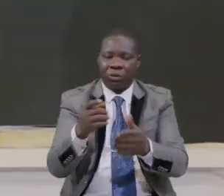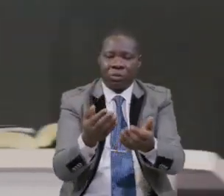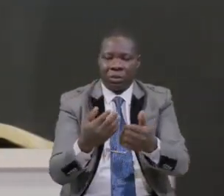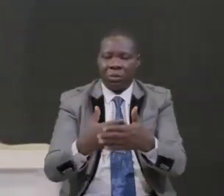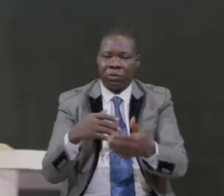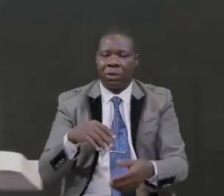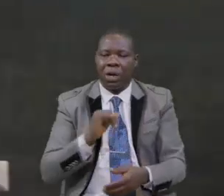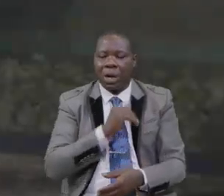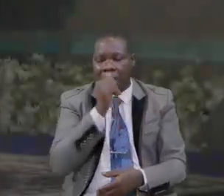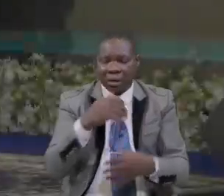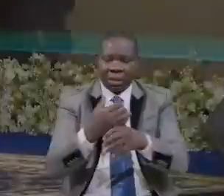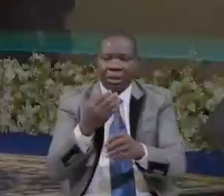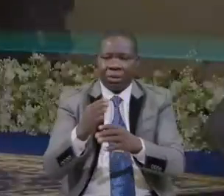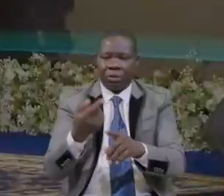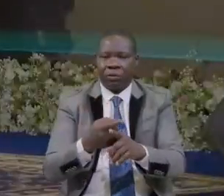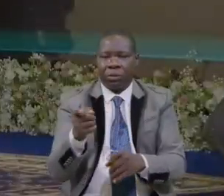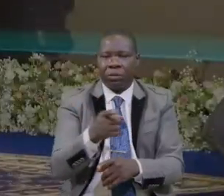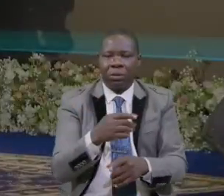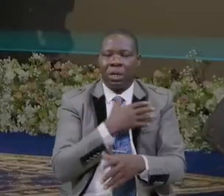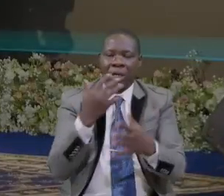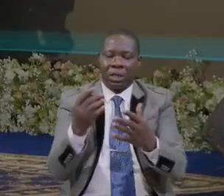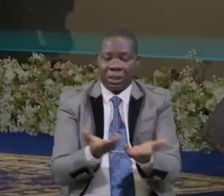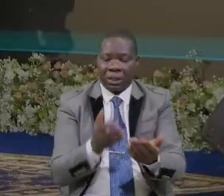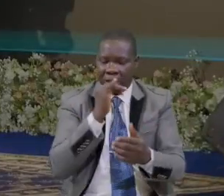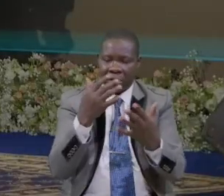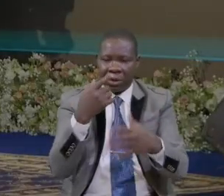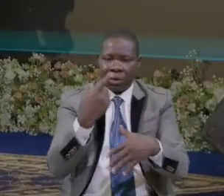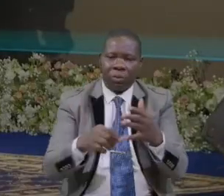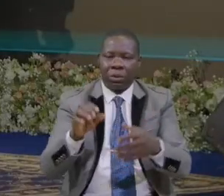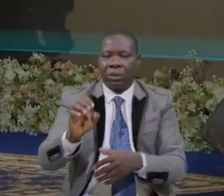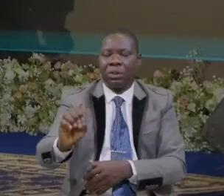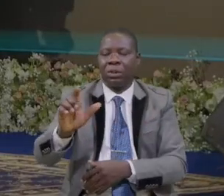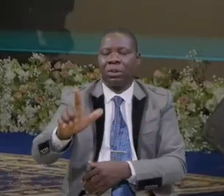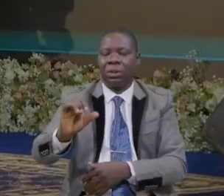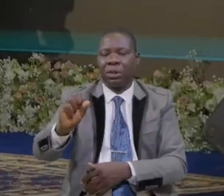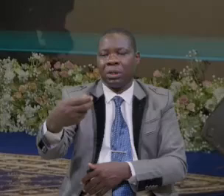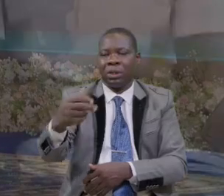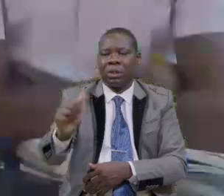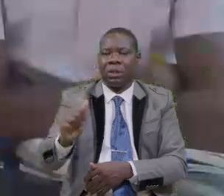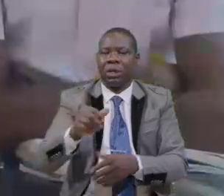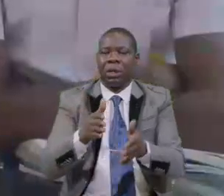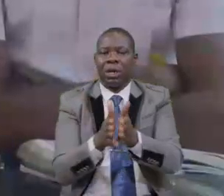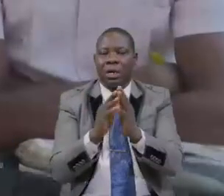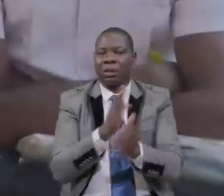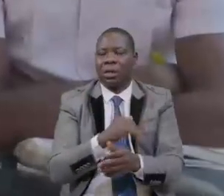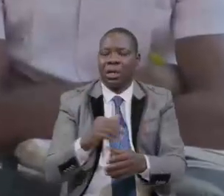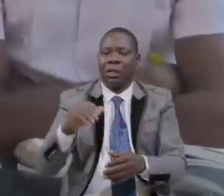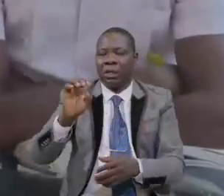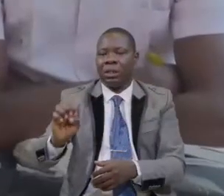is now what Elisha asked. And Elisha said, "I pray